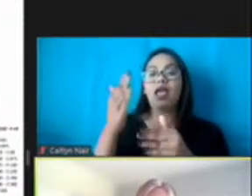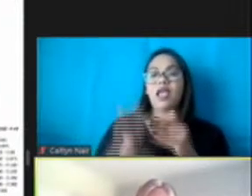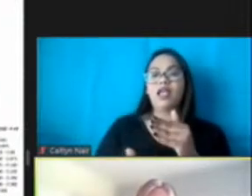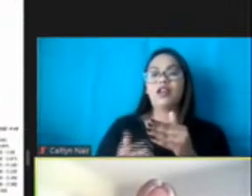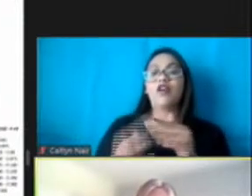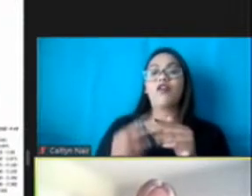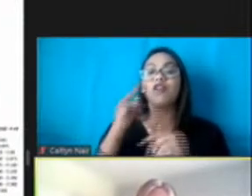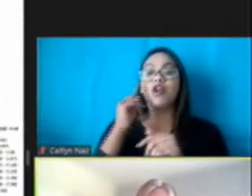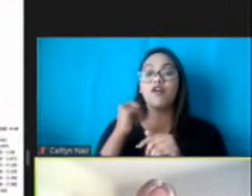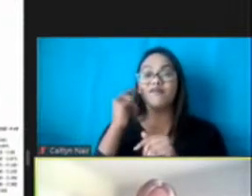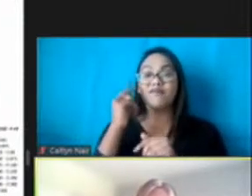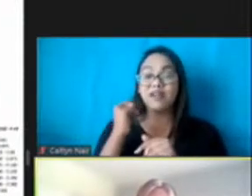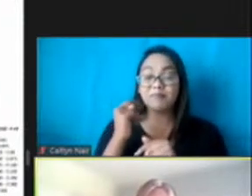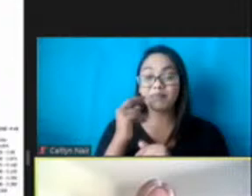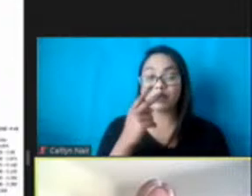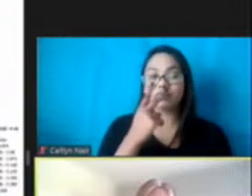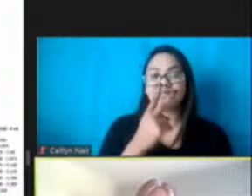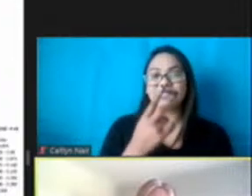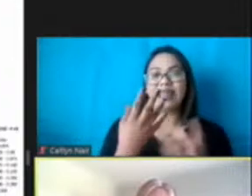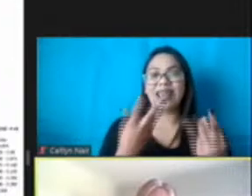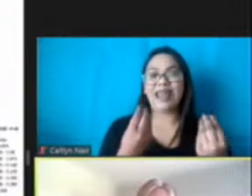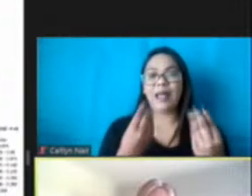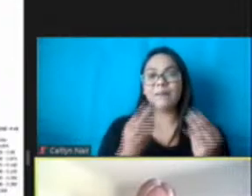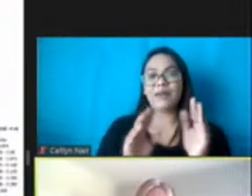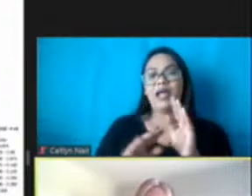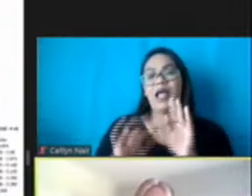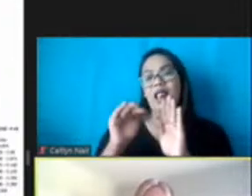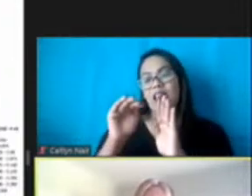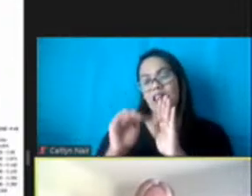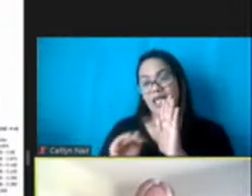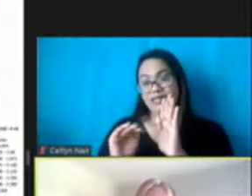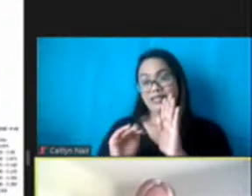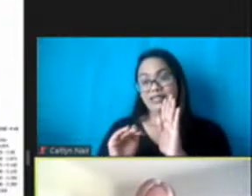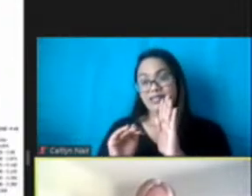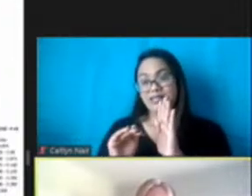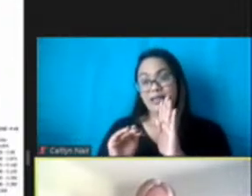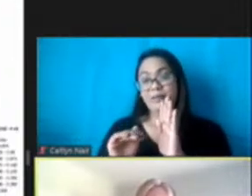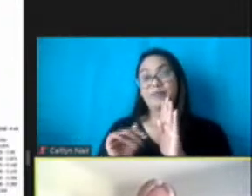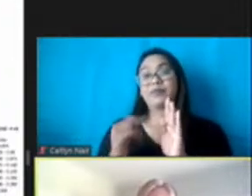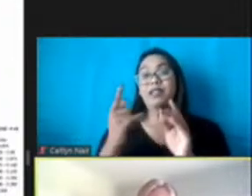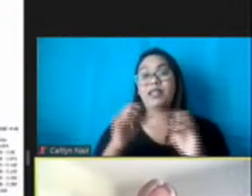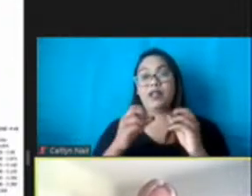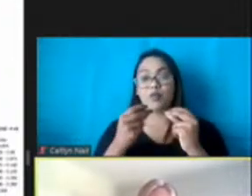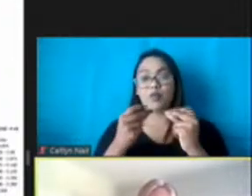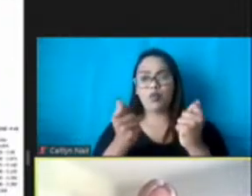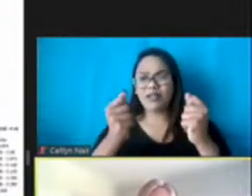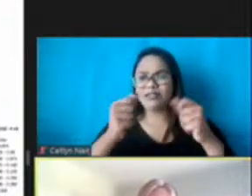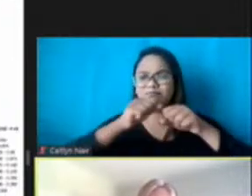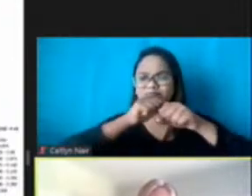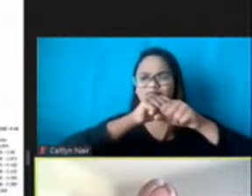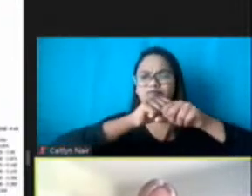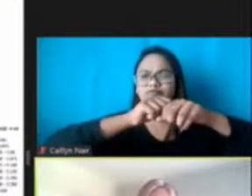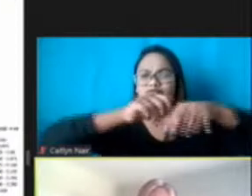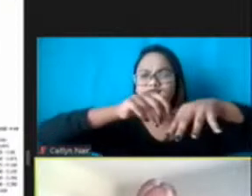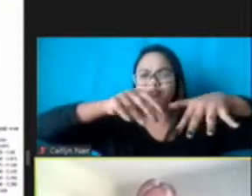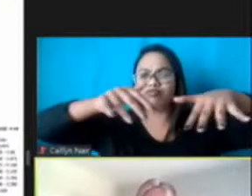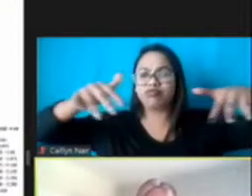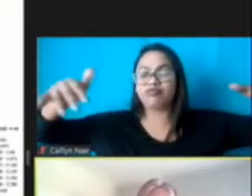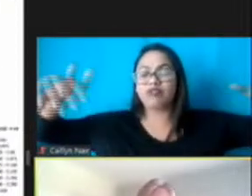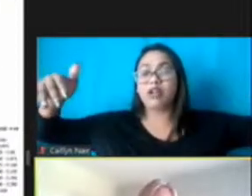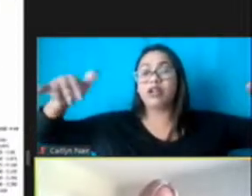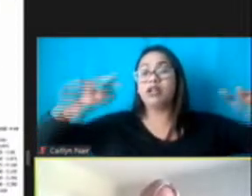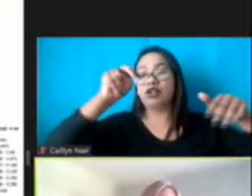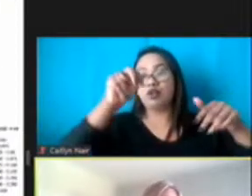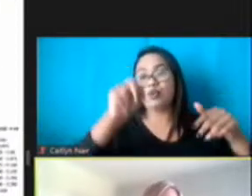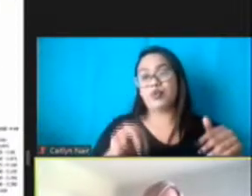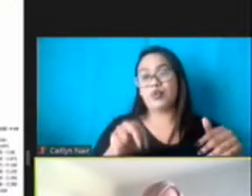positivity rates where we'd started seeing these increases in Gauteng. This quickly spread into the more northernmost